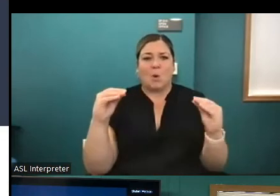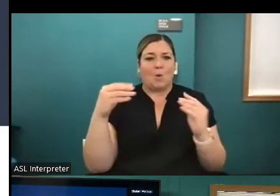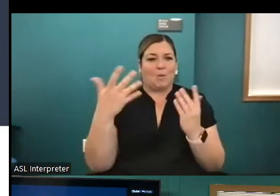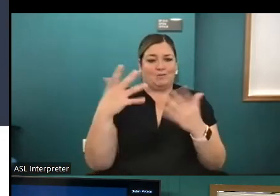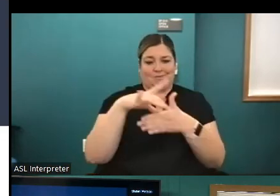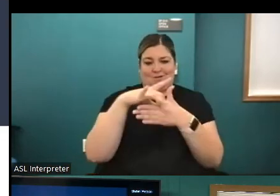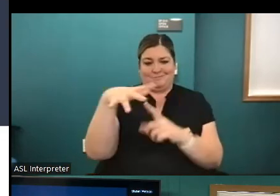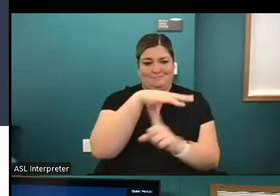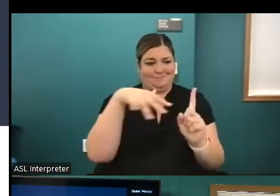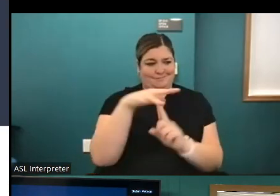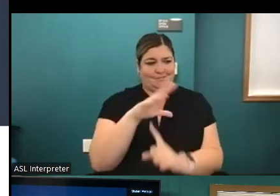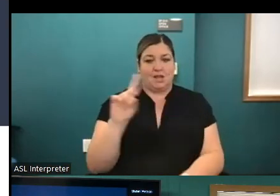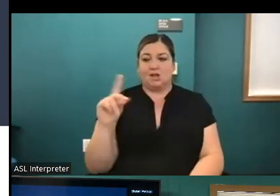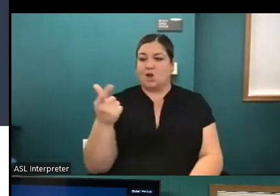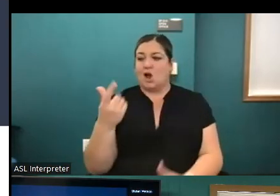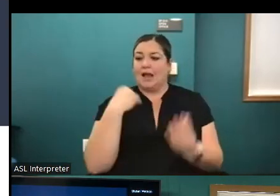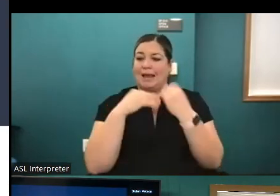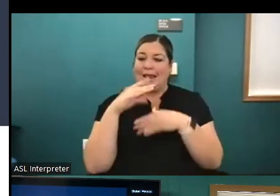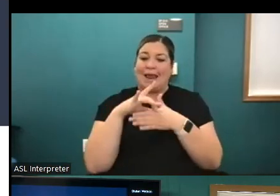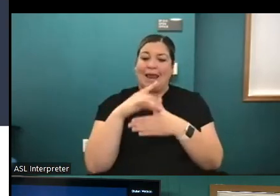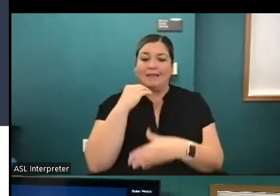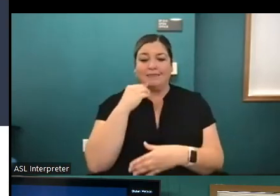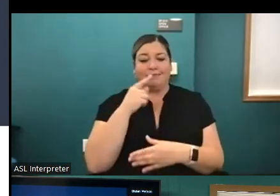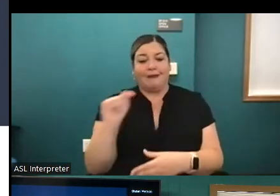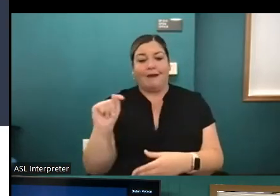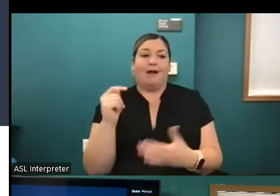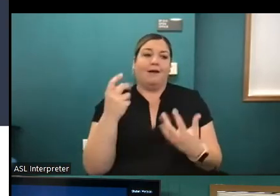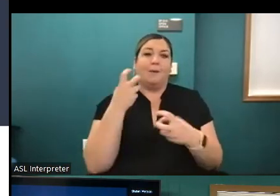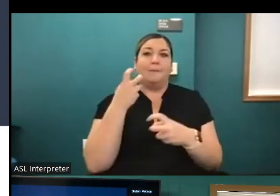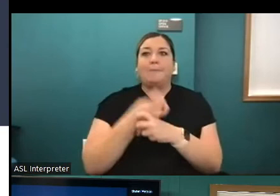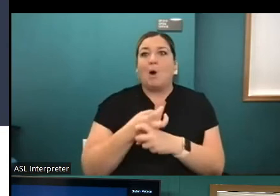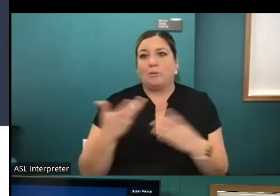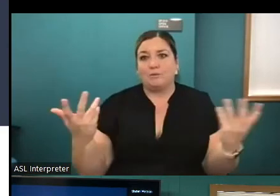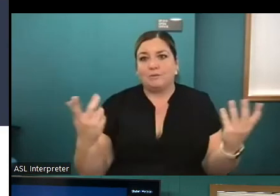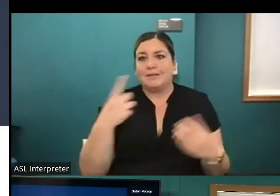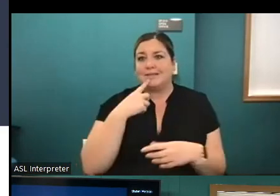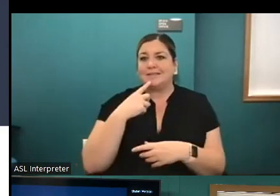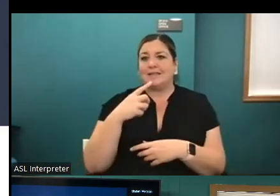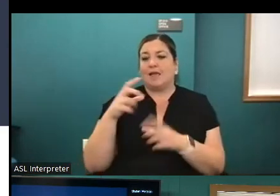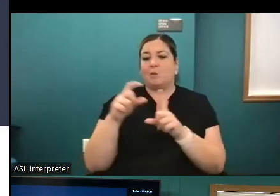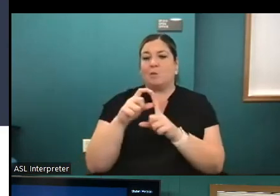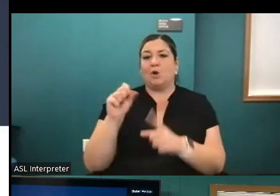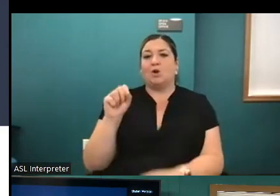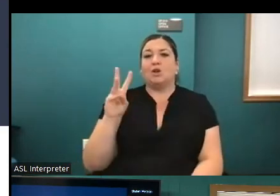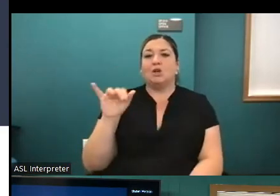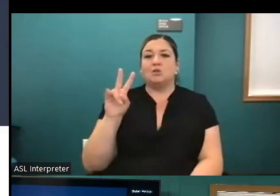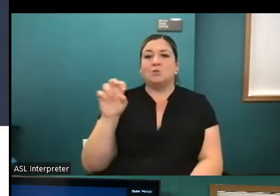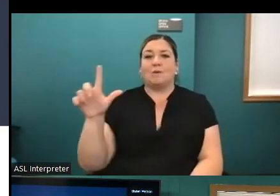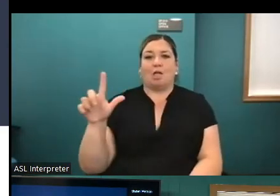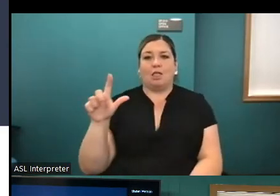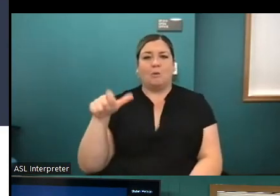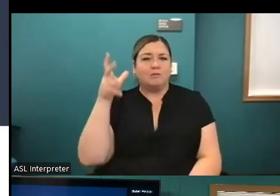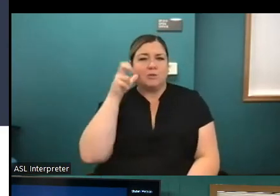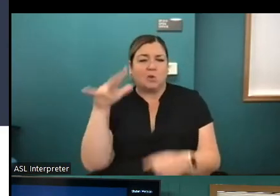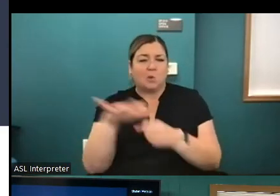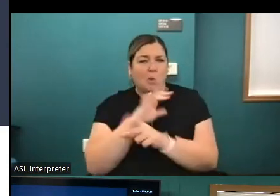The dog ate the bone. You know that's bone whether you heard it or not. But this is, say the word swivel. You have to hear the whole word in order